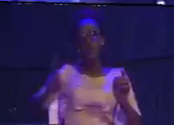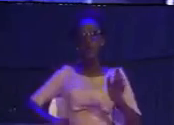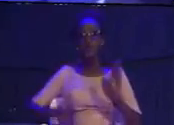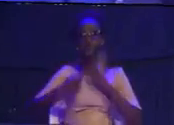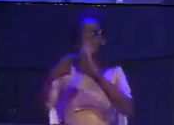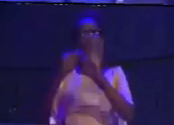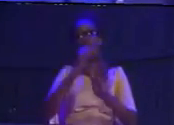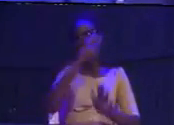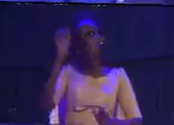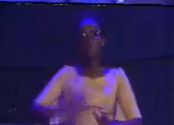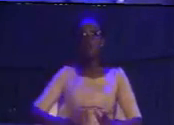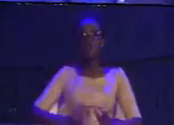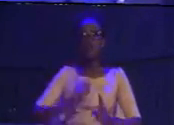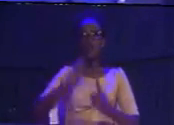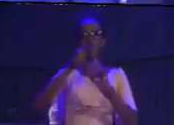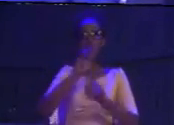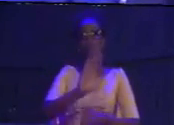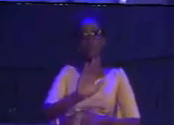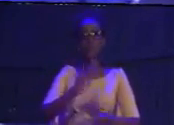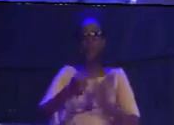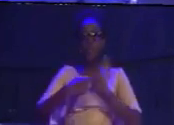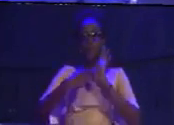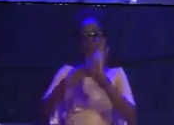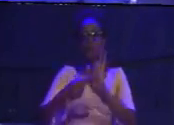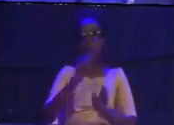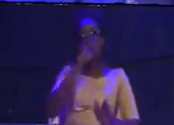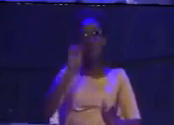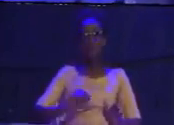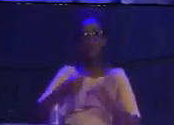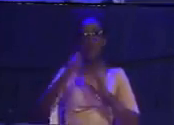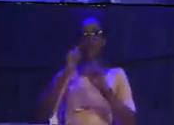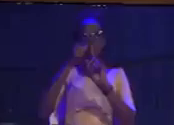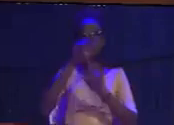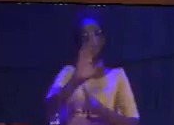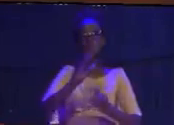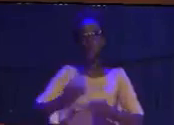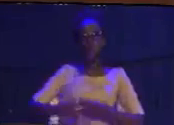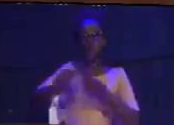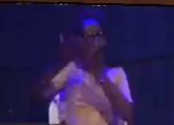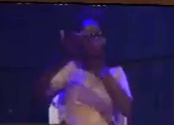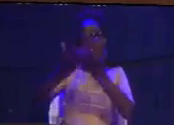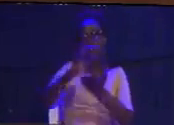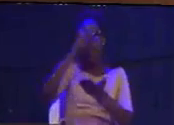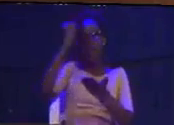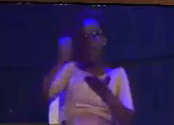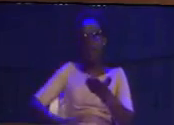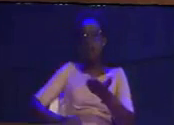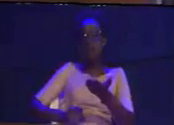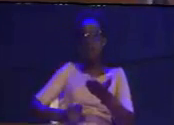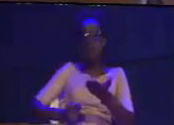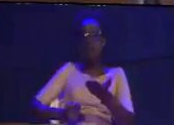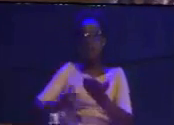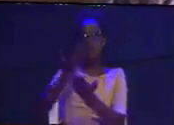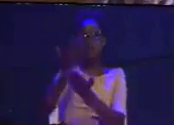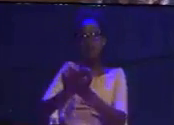God, we bring Africa to you. We show you our Africa. We lay her into your hands.